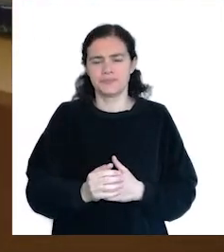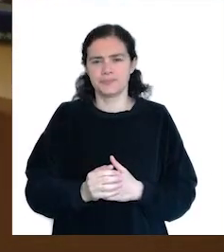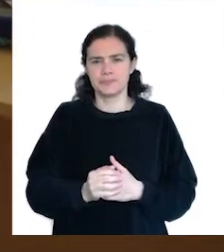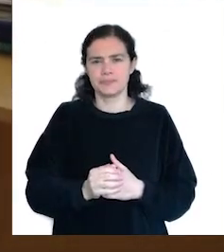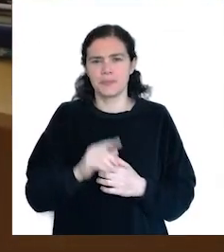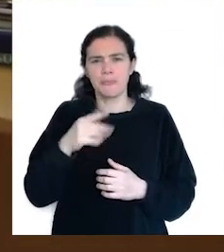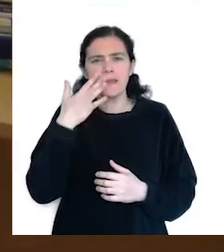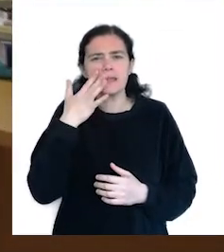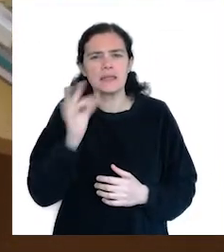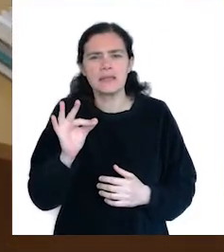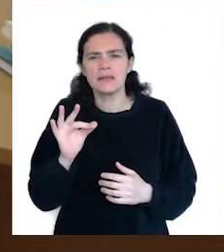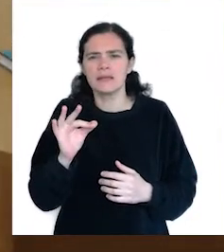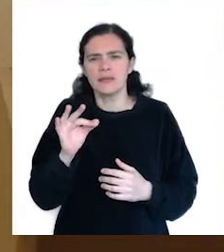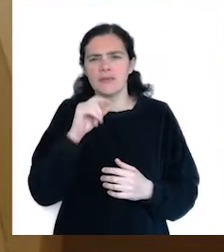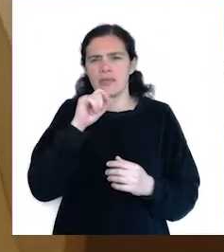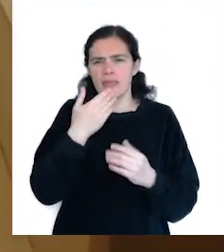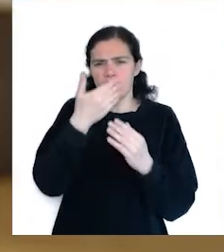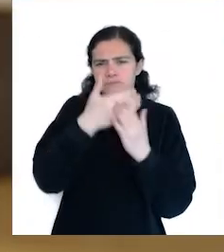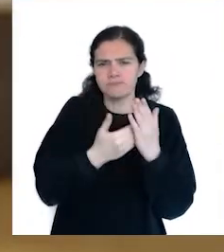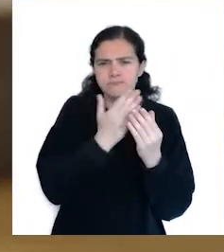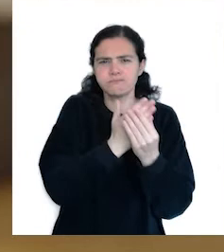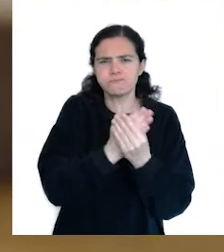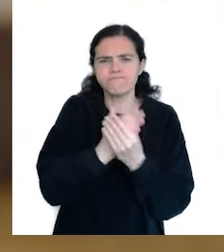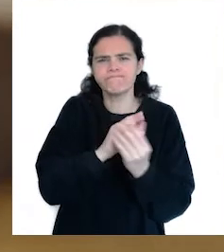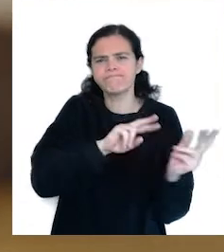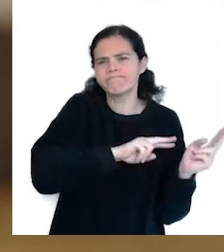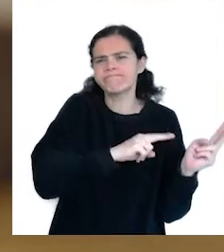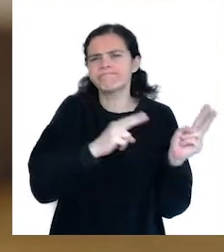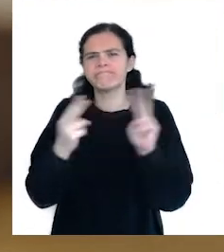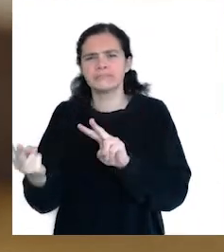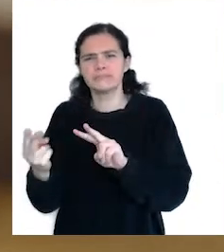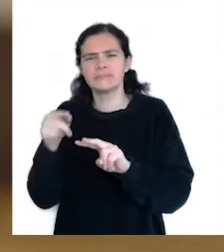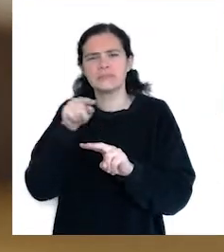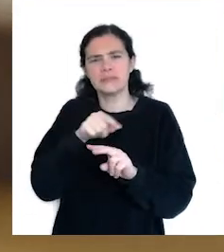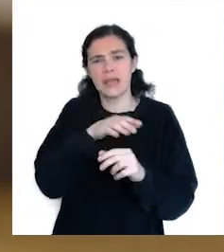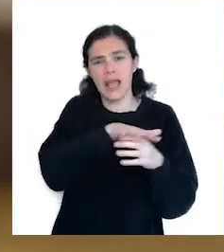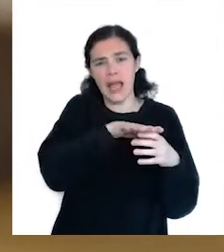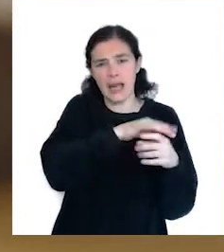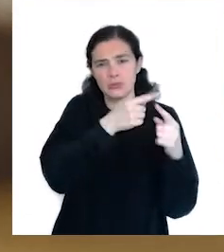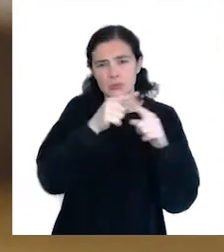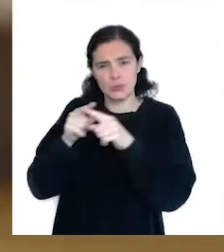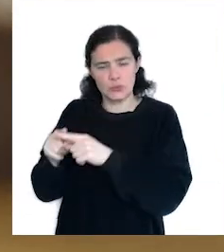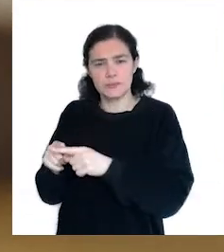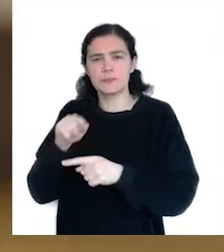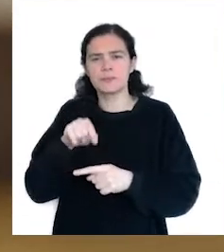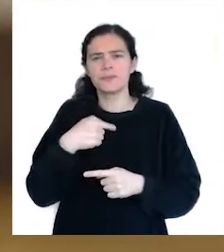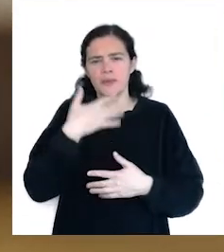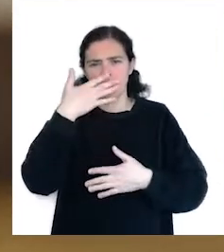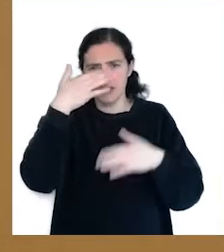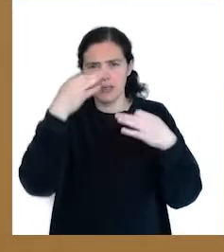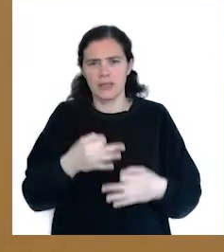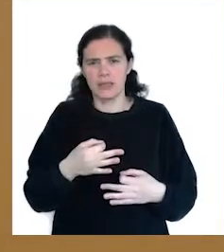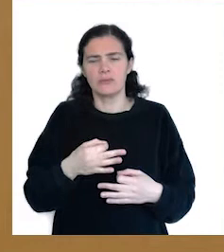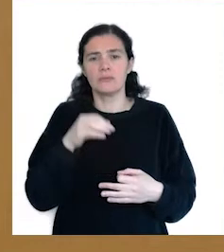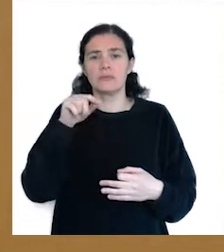showing is an attempt to actually document passage between the discipline. And I